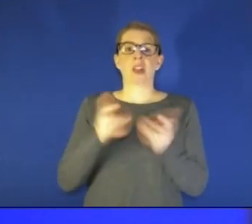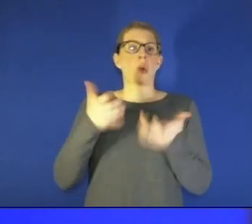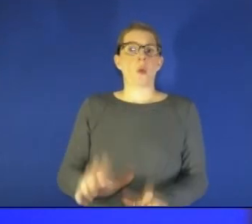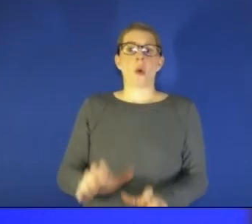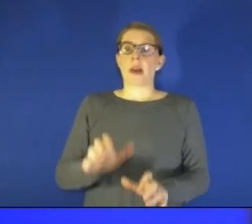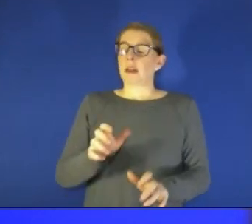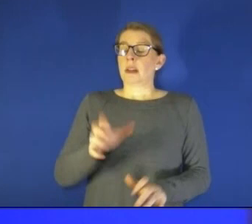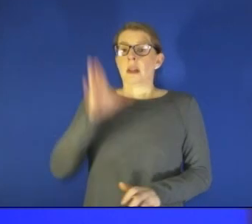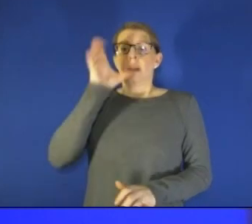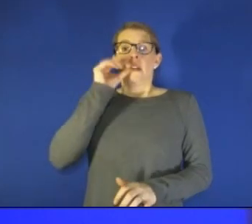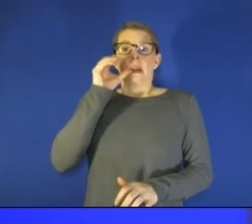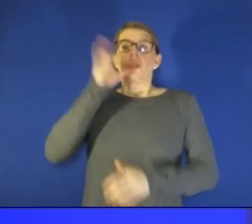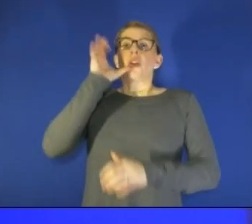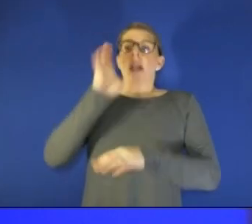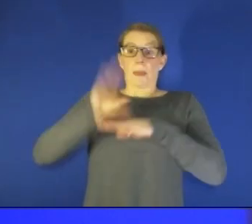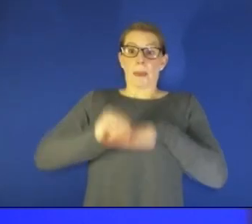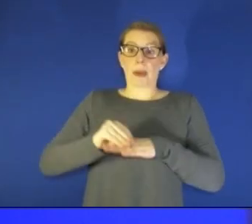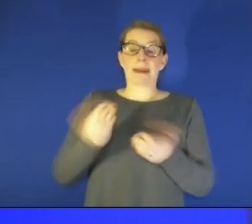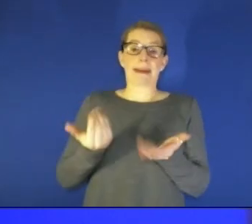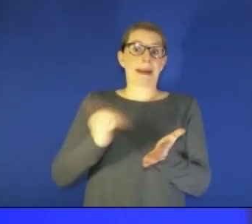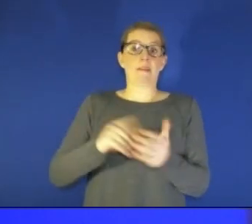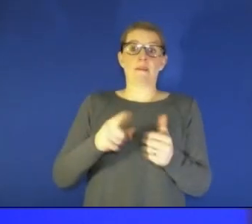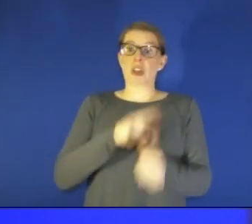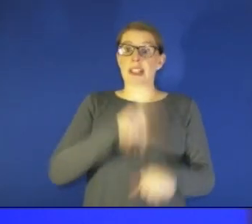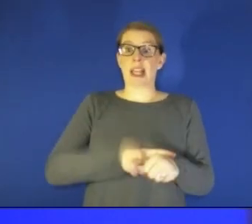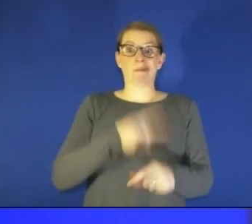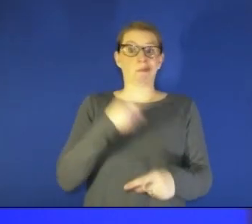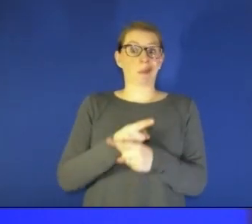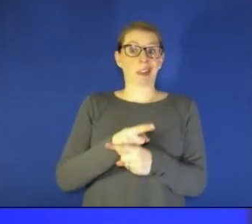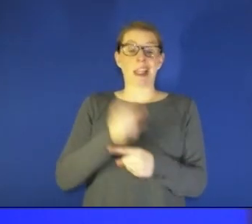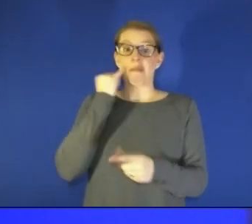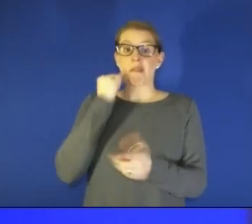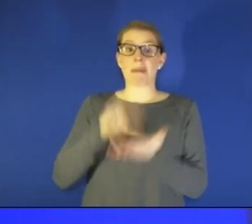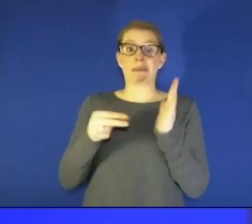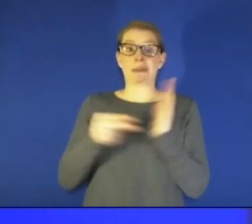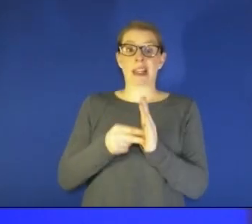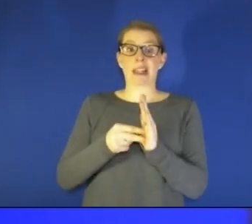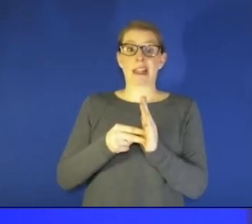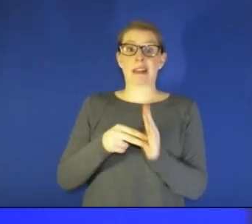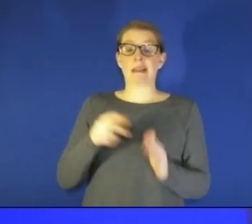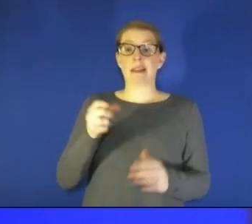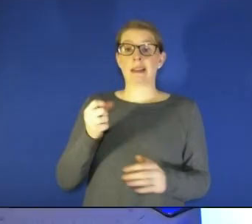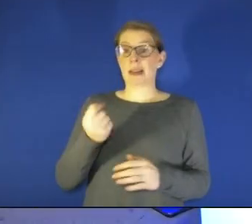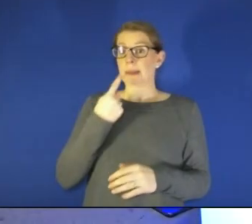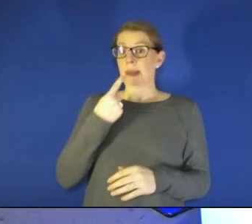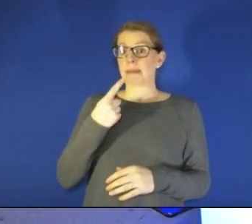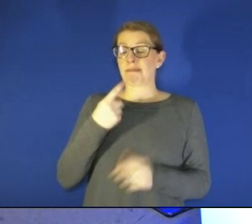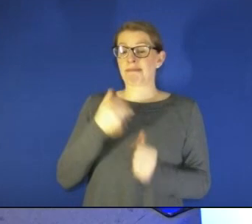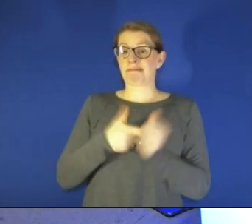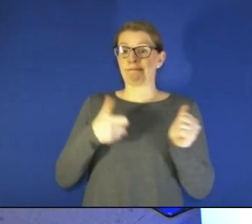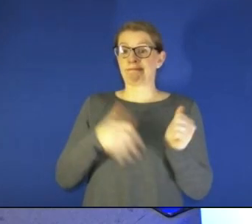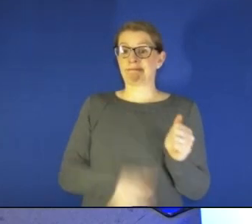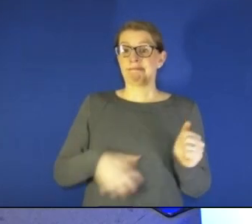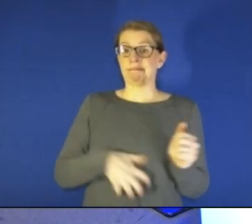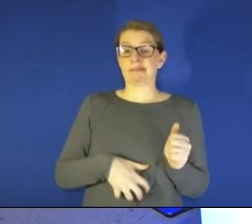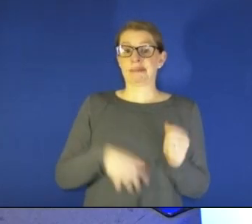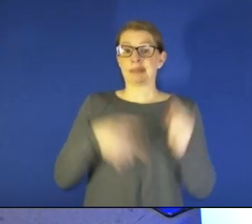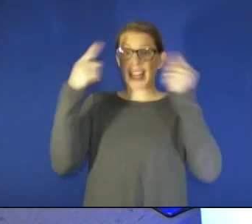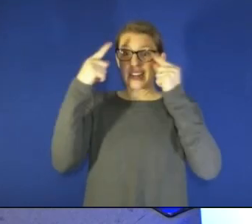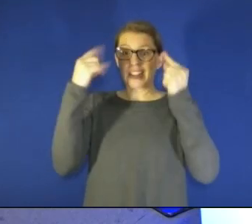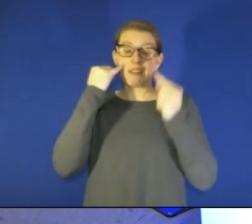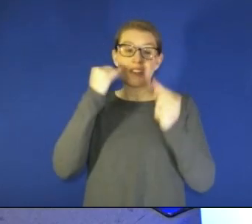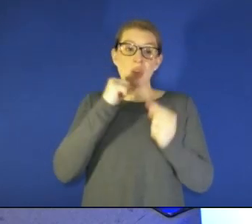So get it right the first time, and if it means getting you some anti-nausea medicine, that's what we'll do. And a lot of people have headaches if they don't eat. I know we were told to